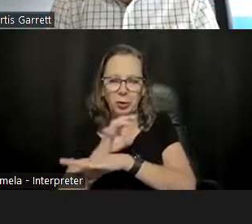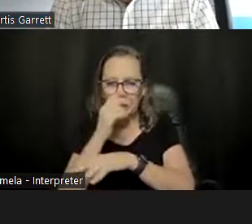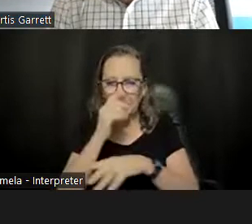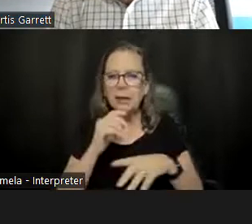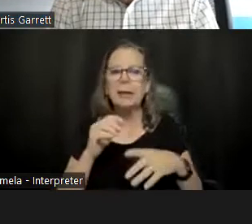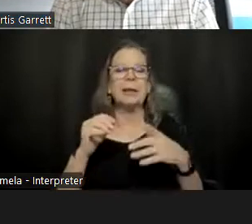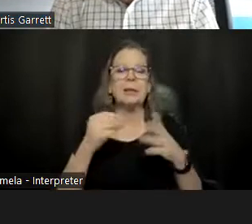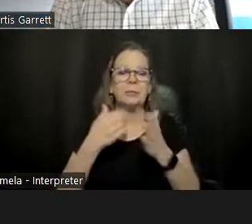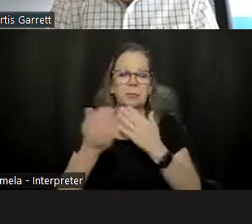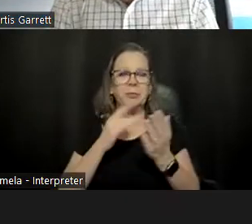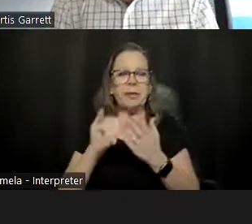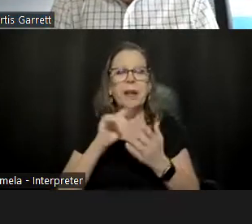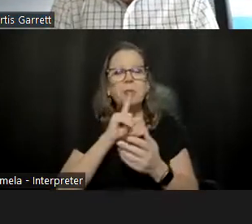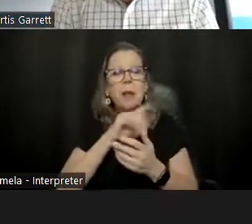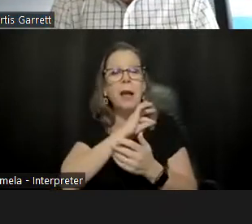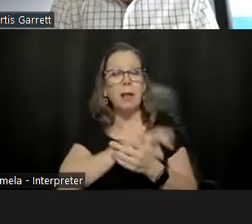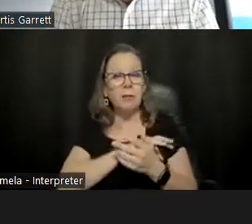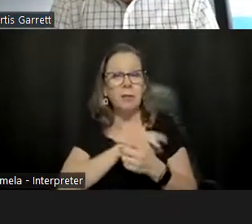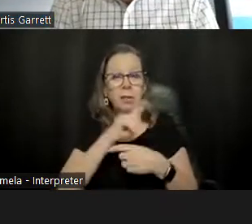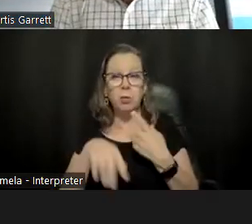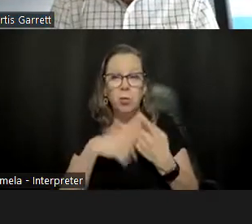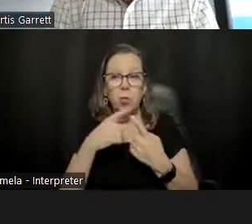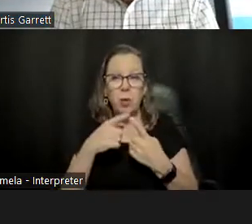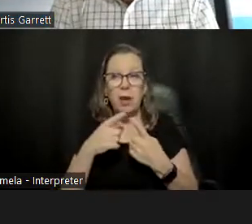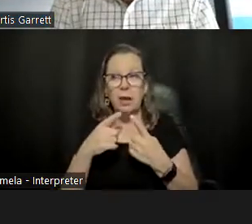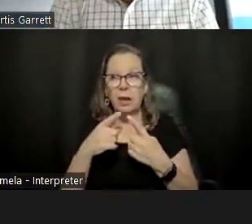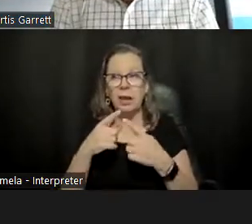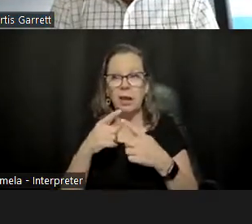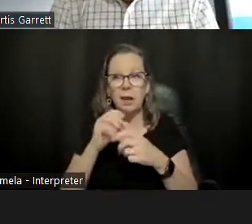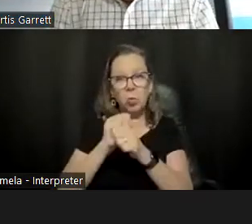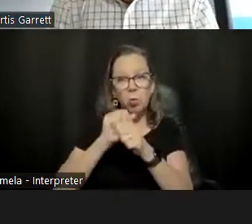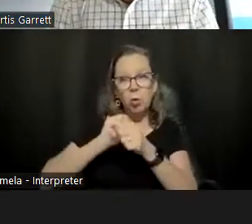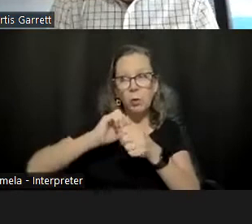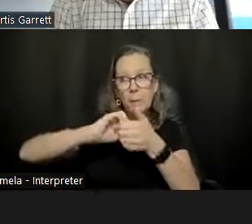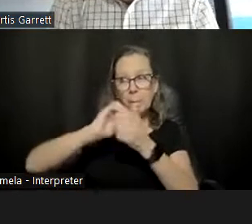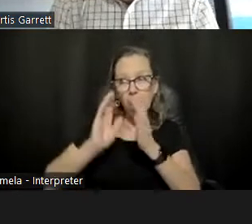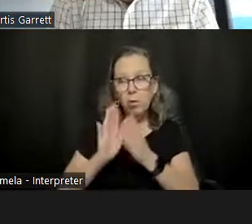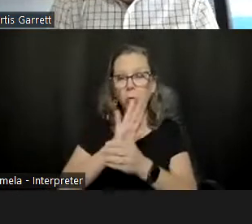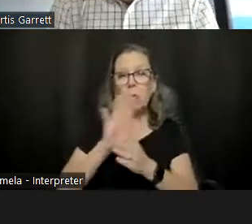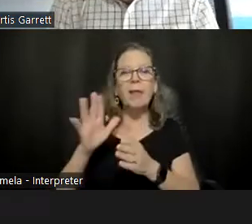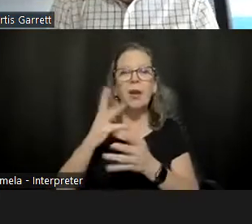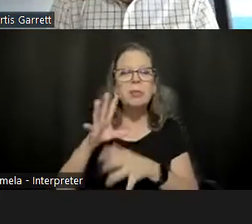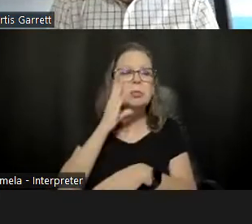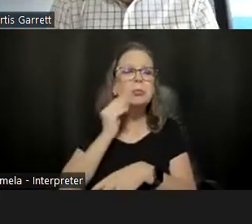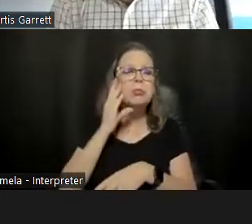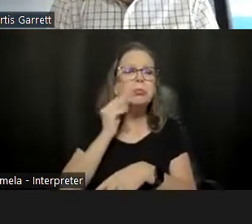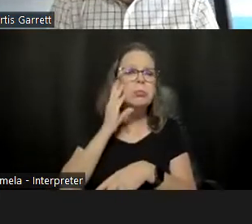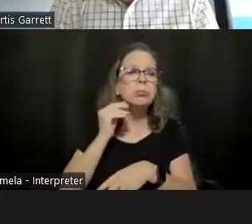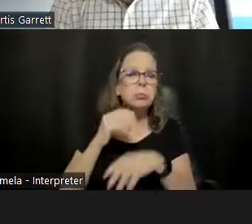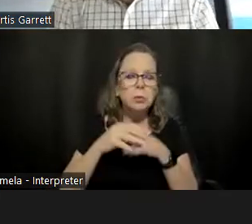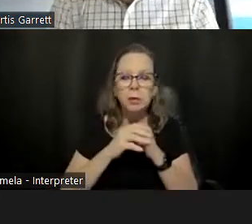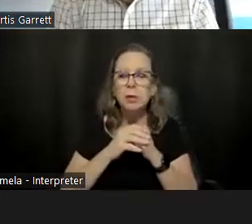So that is helpful when we're working with our partners with lived experience. We also